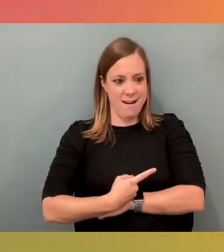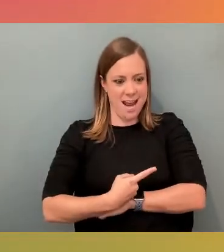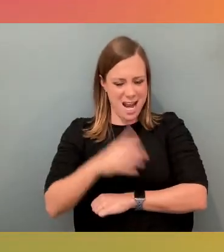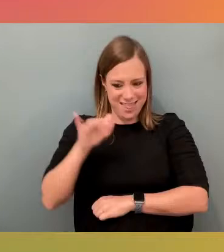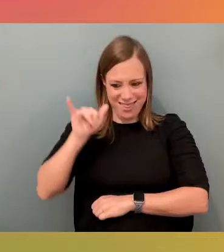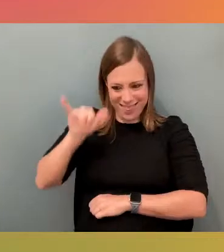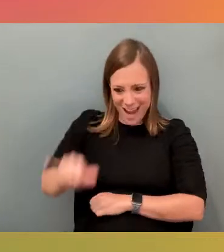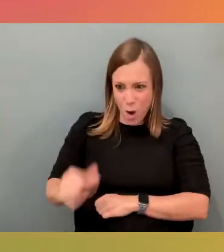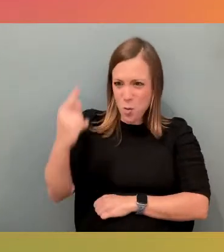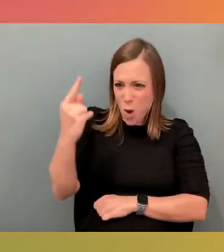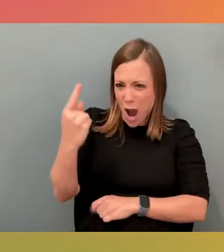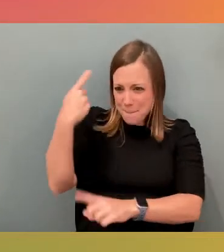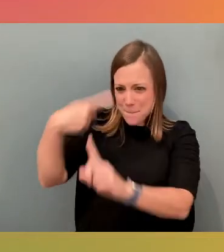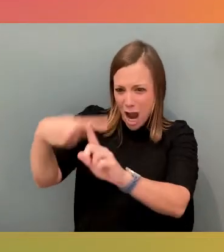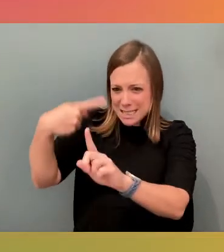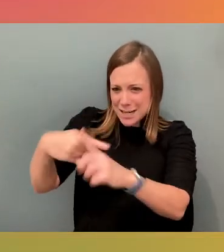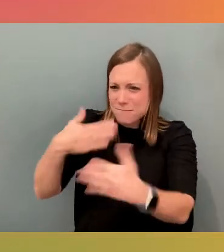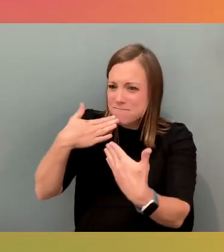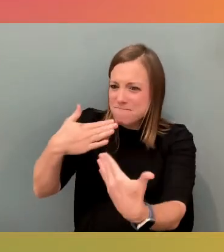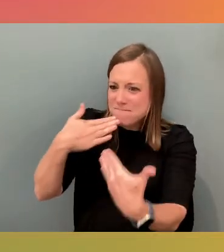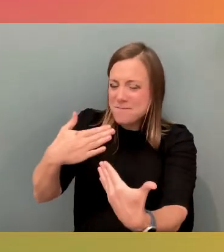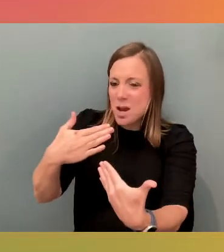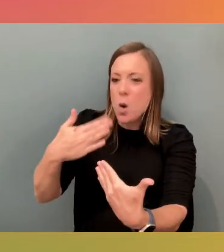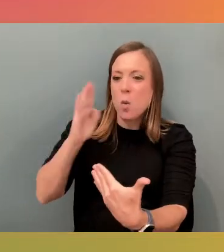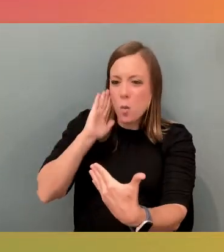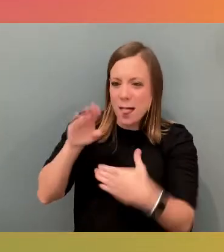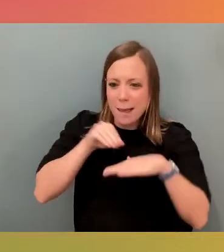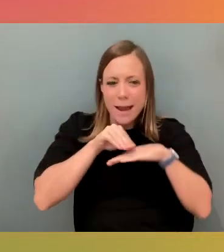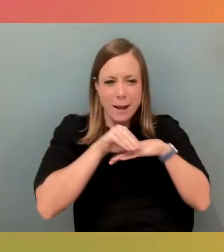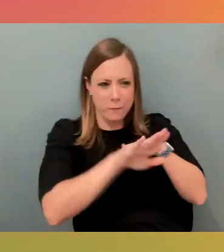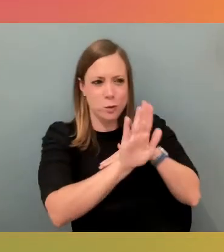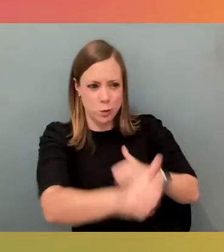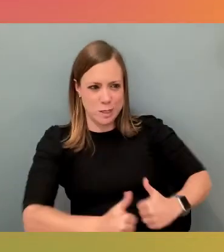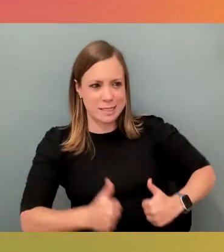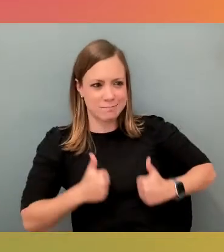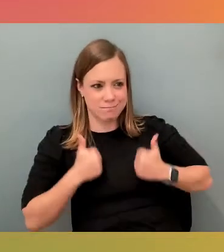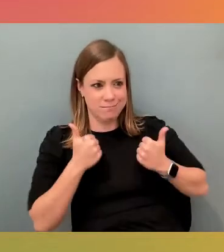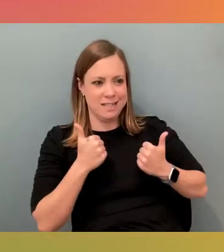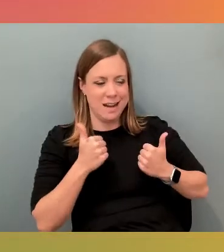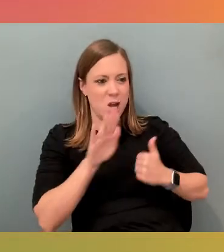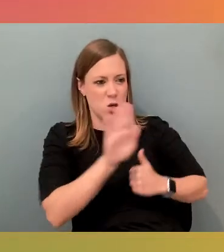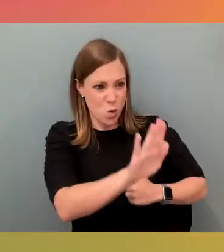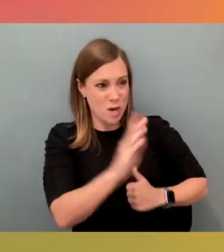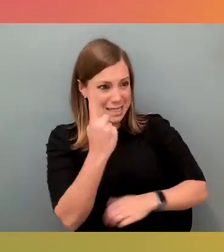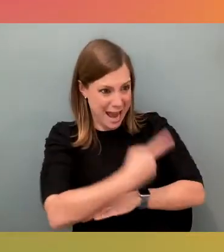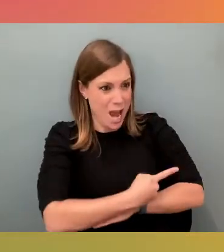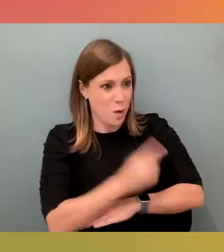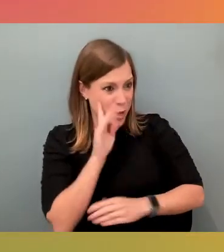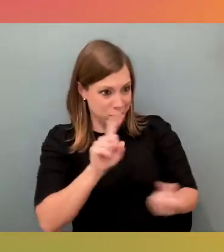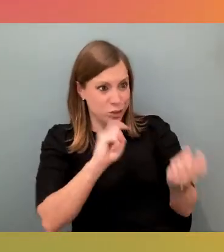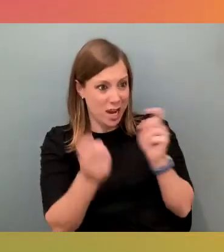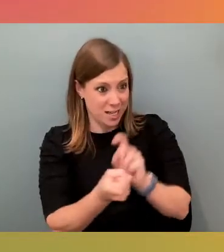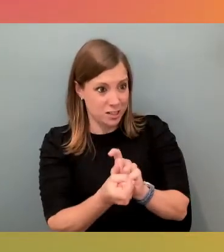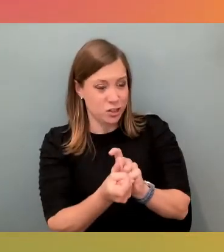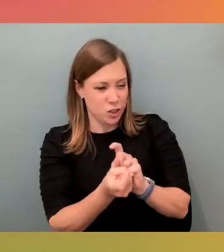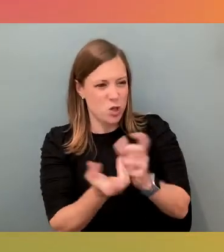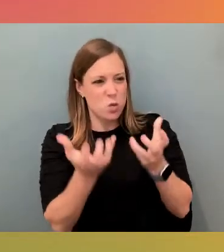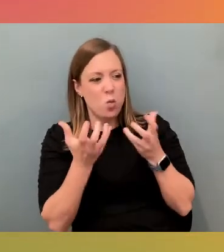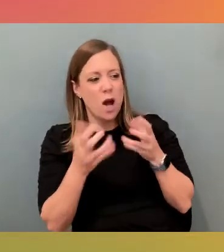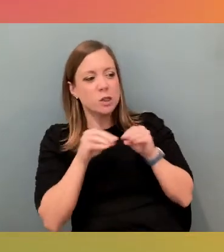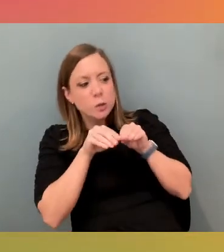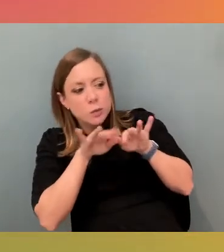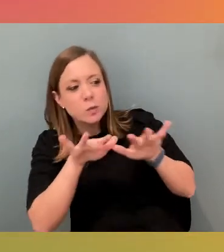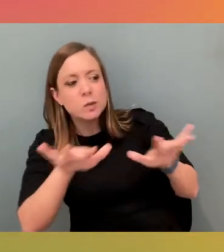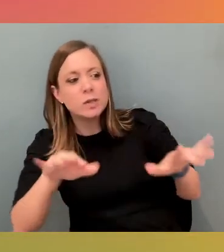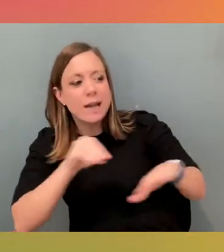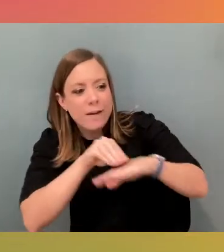with yourself and with others. Share that. Make it contagious. And I want to wish you all a